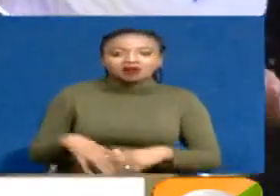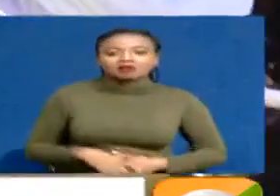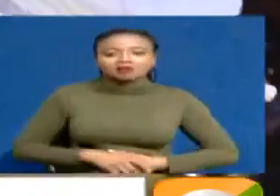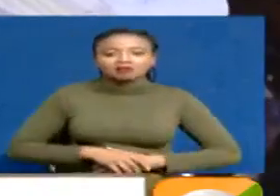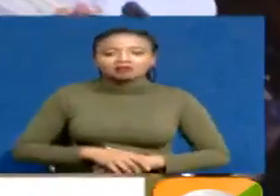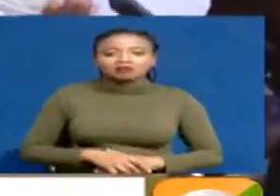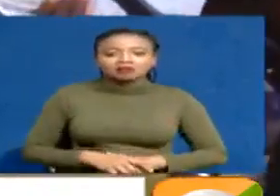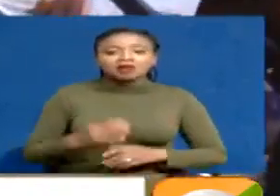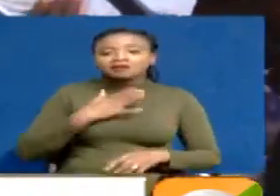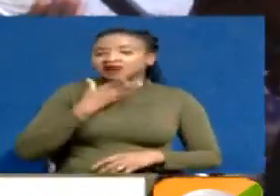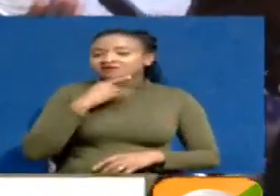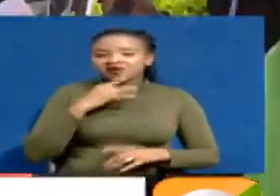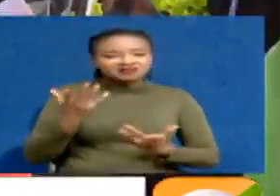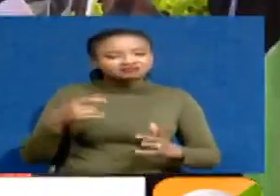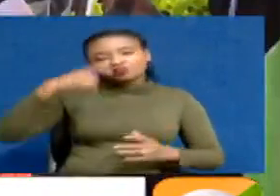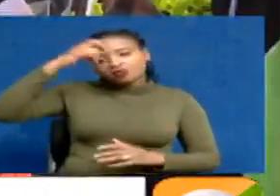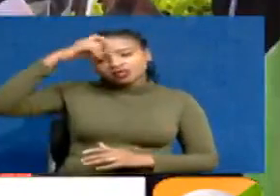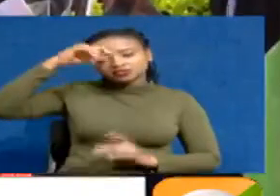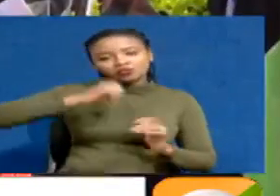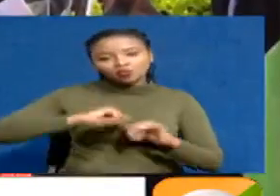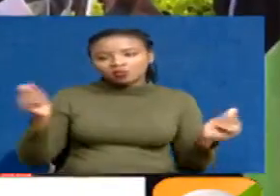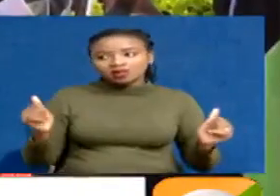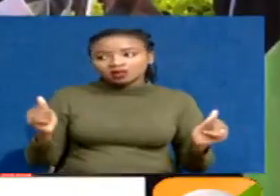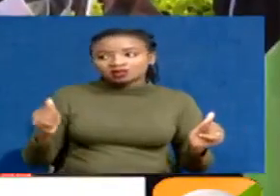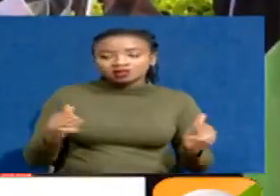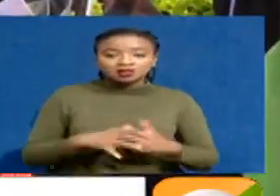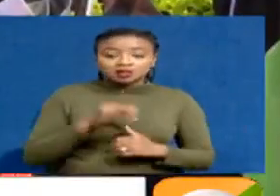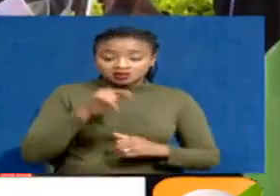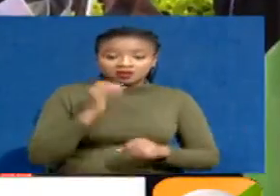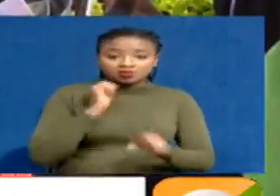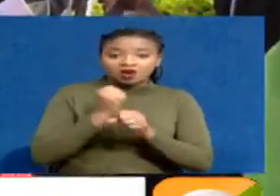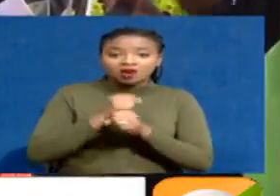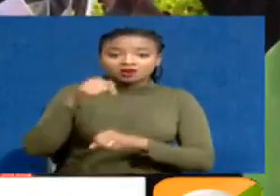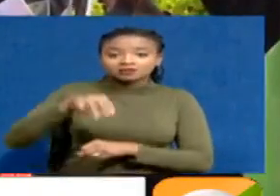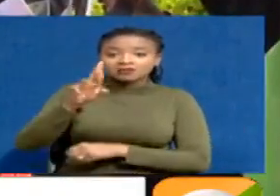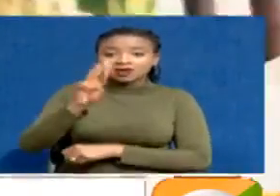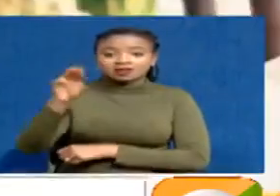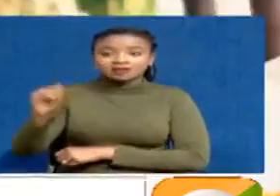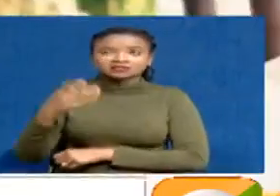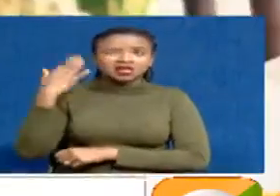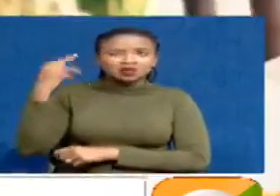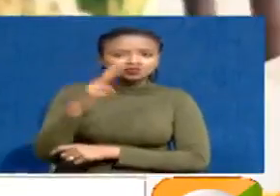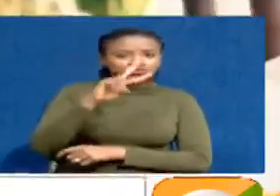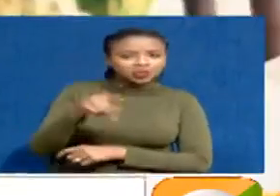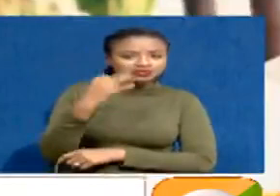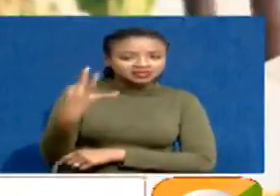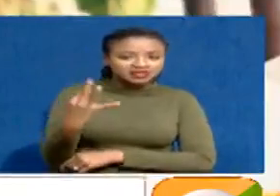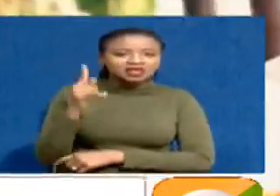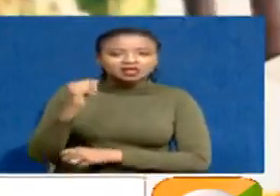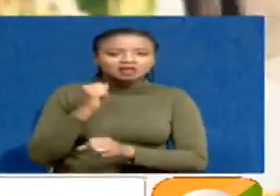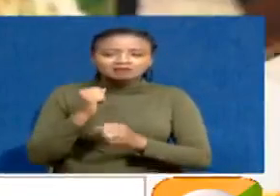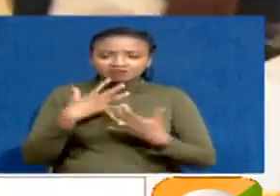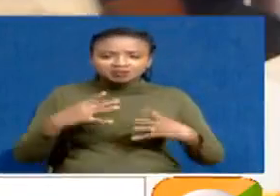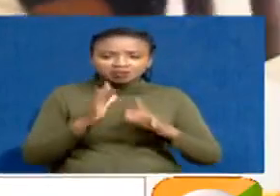Babangu alikuwa mtu mungwana sana. Having joined the Royal Media Services fraternity in 2003, Bernard